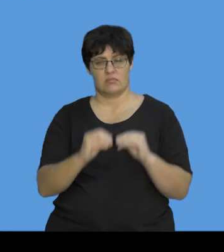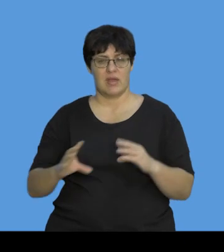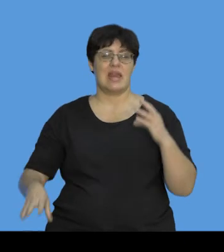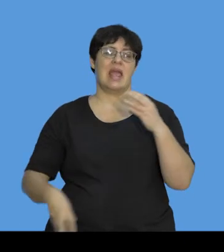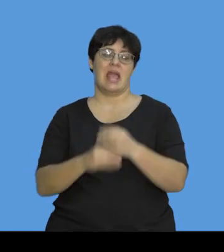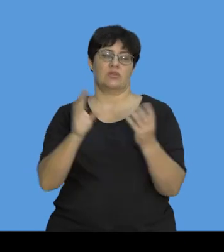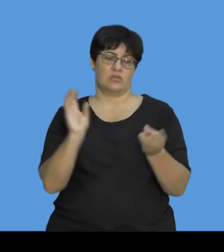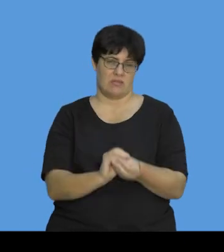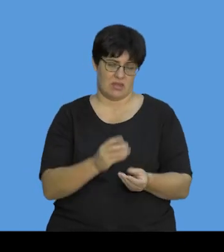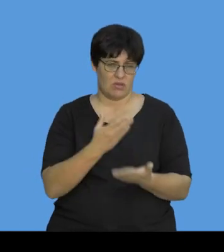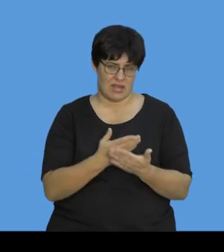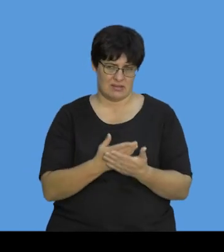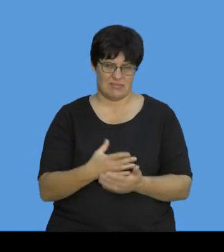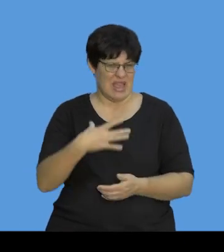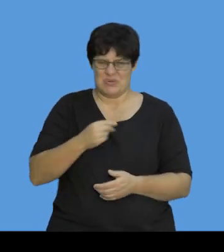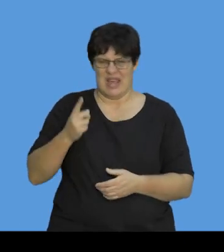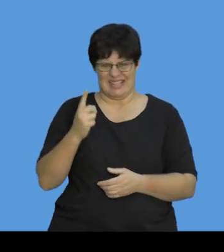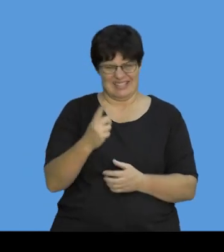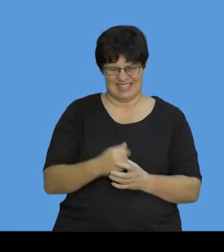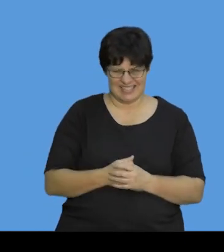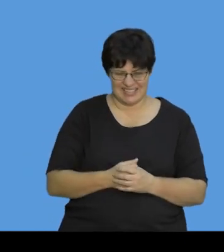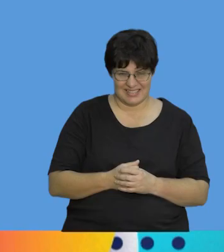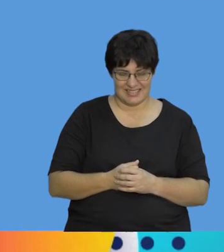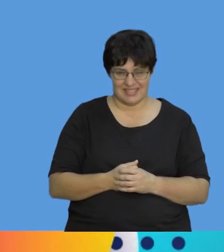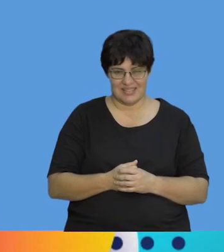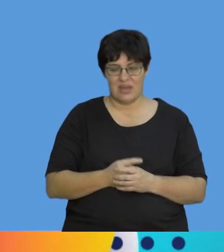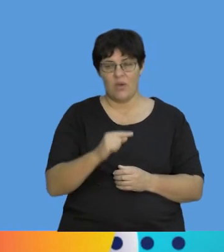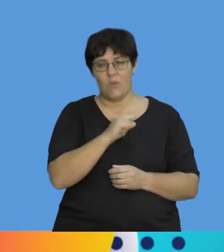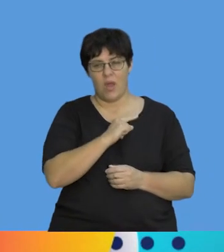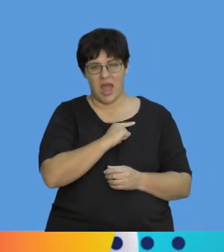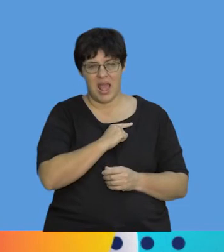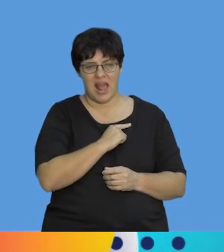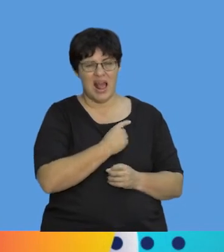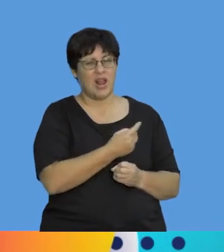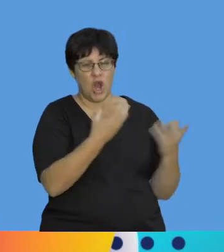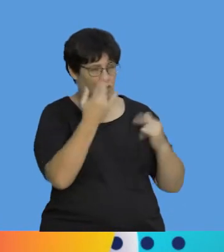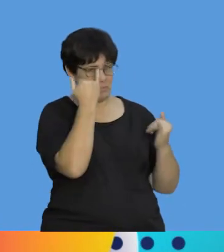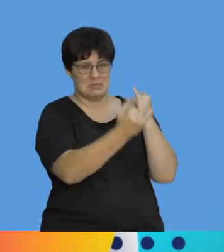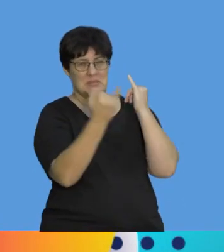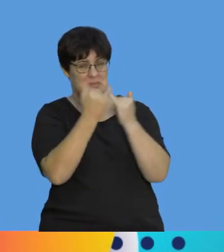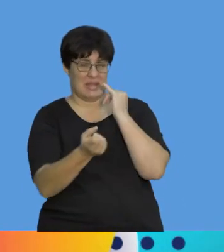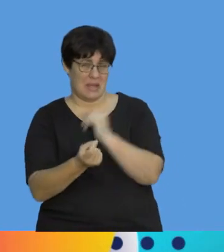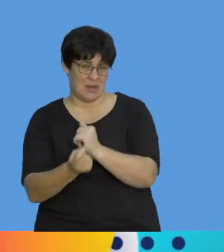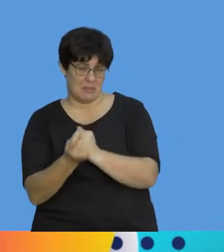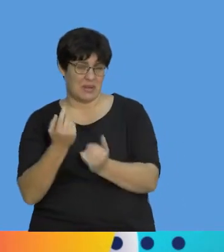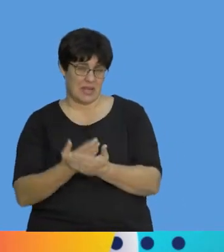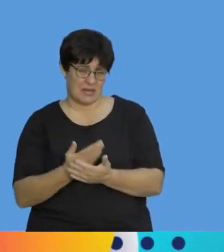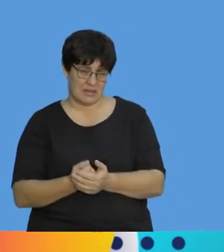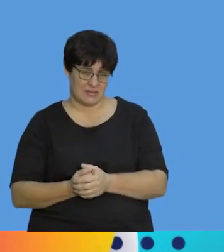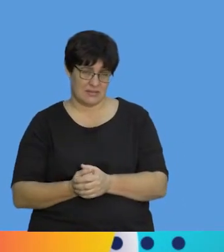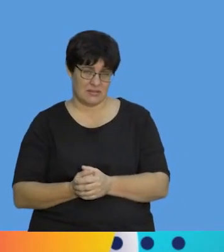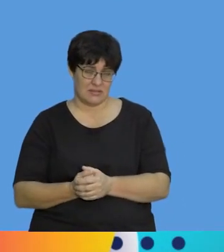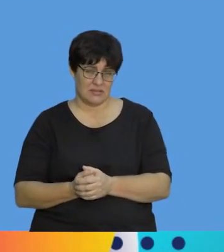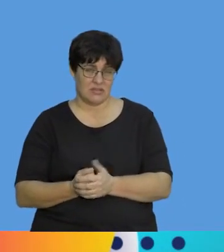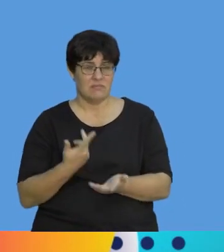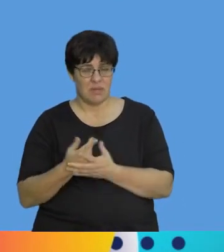all together. I don't like doing it that way around because there's lots of little places we can make mistakes, and you may